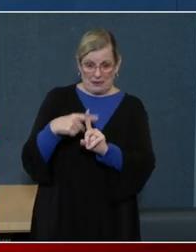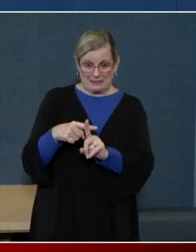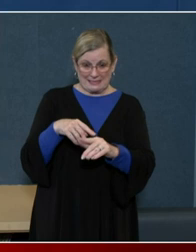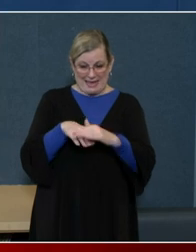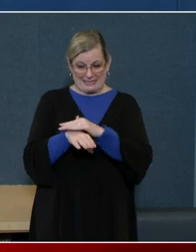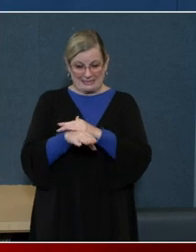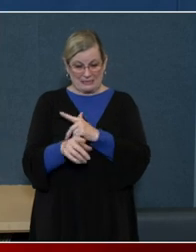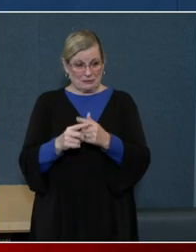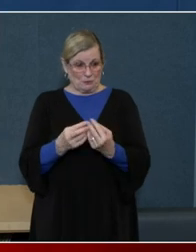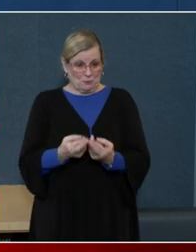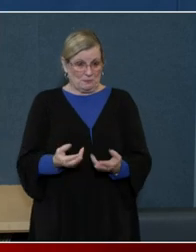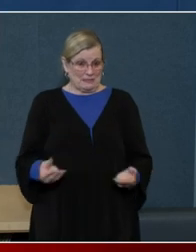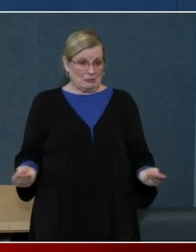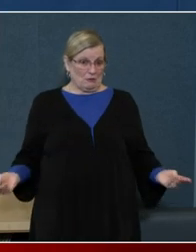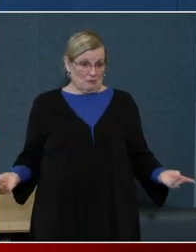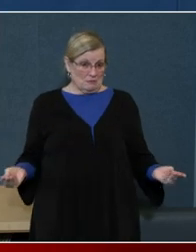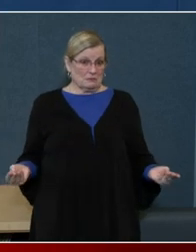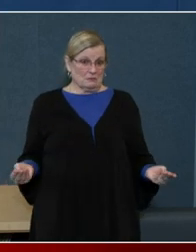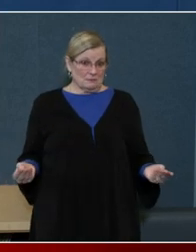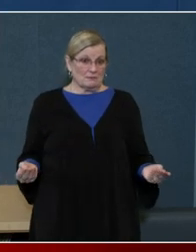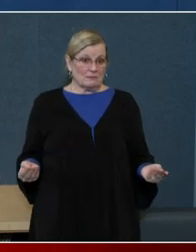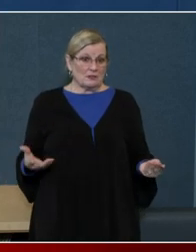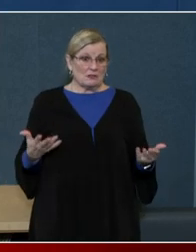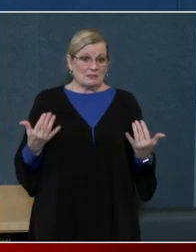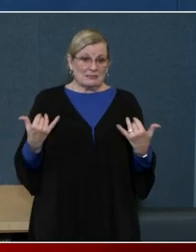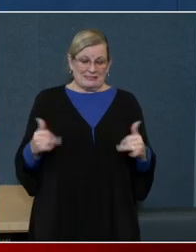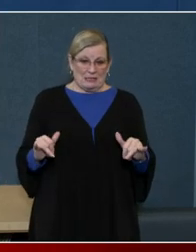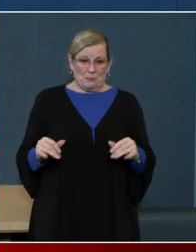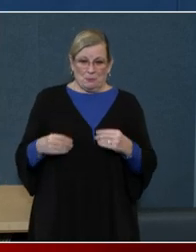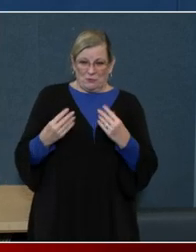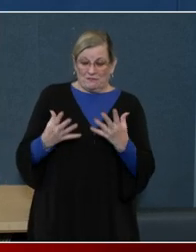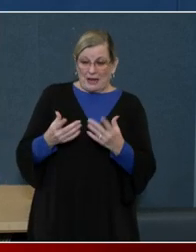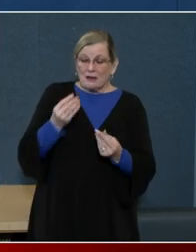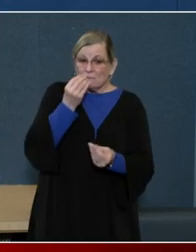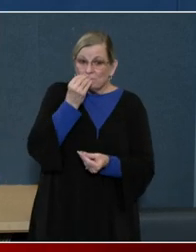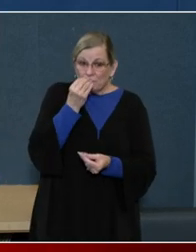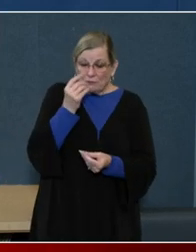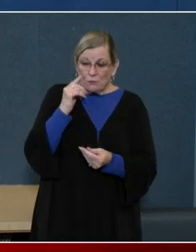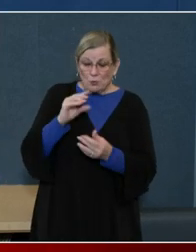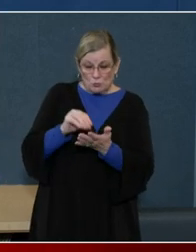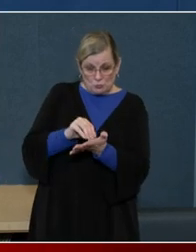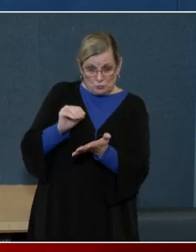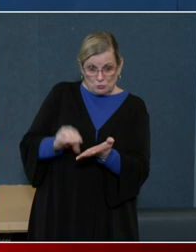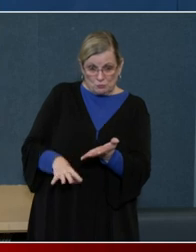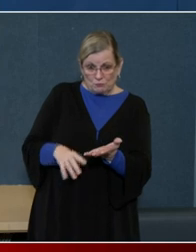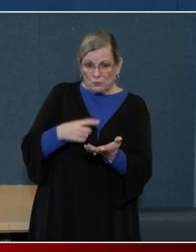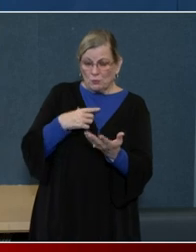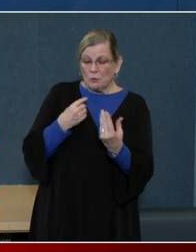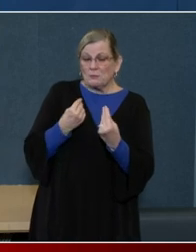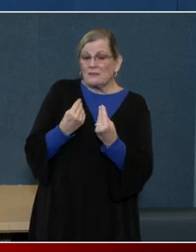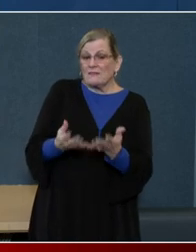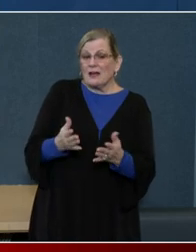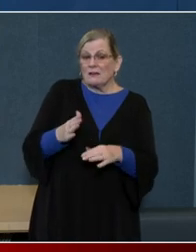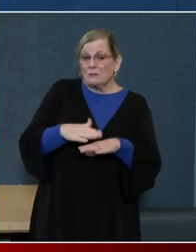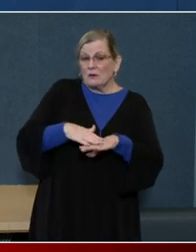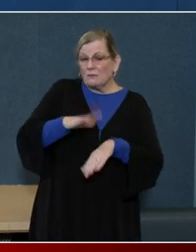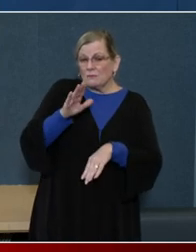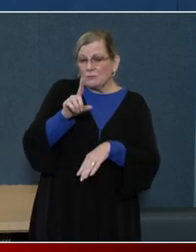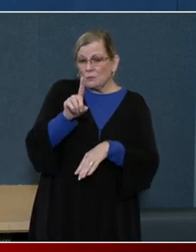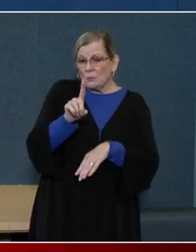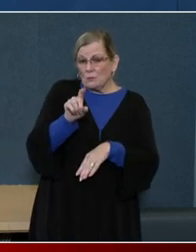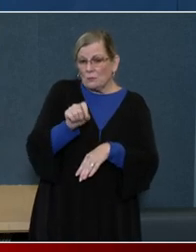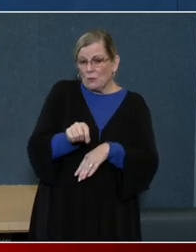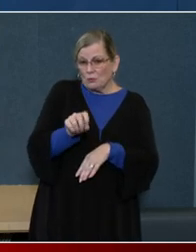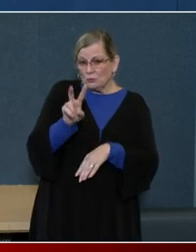to provide meals to our students and families, and DCPS provided over 1.2 million free